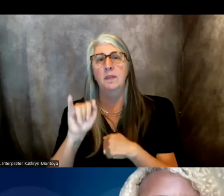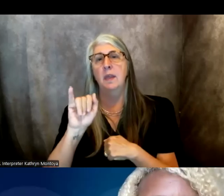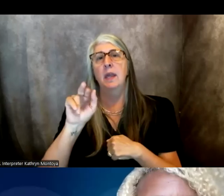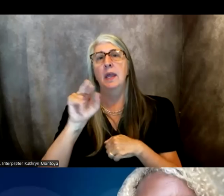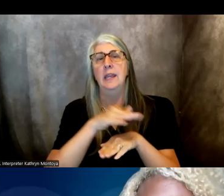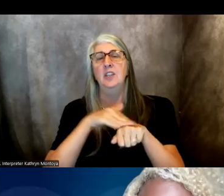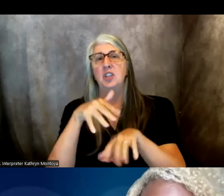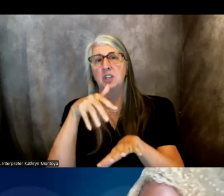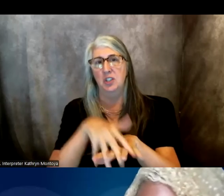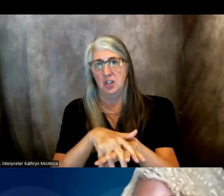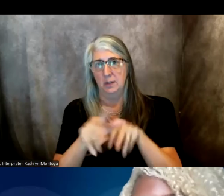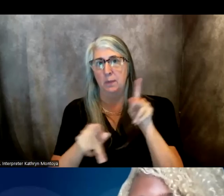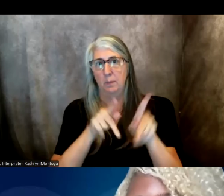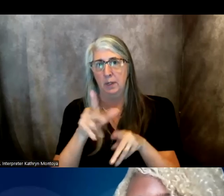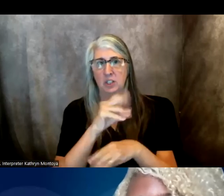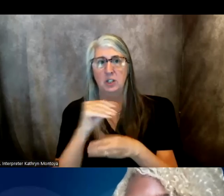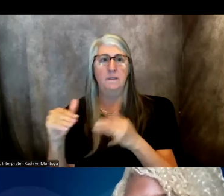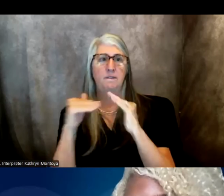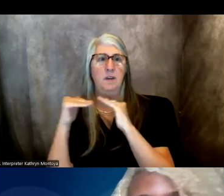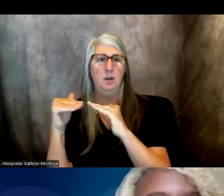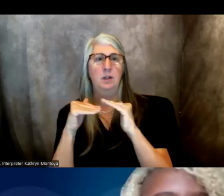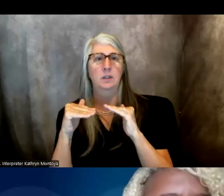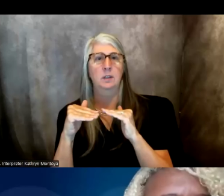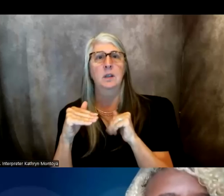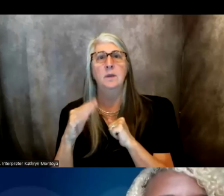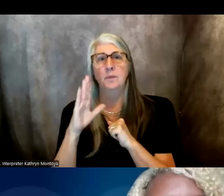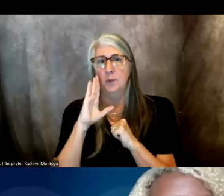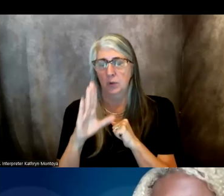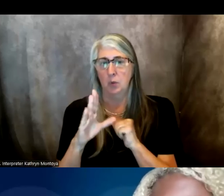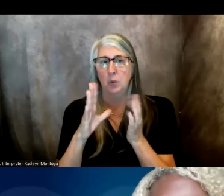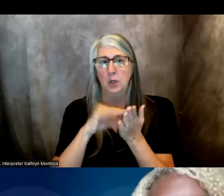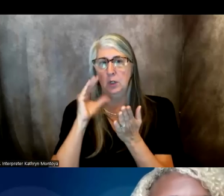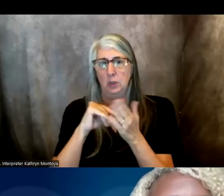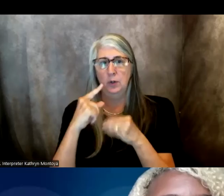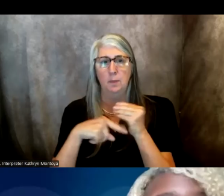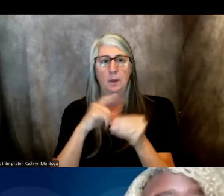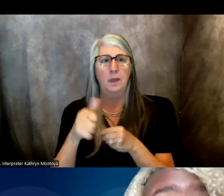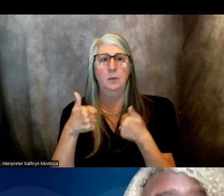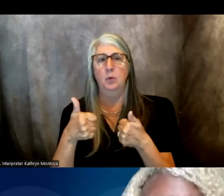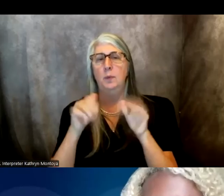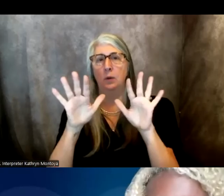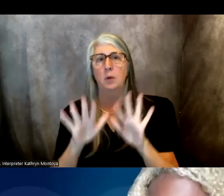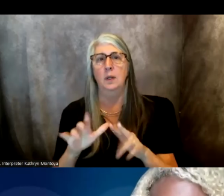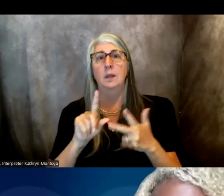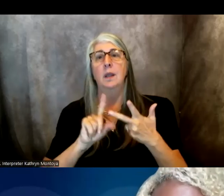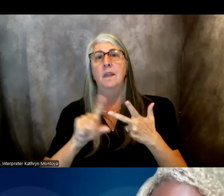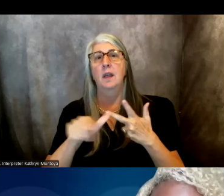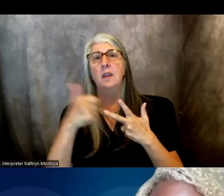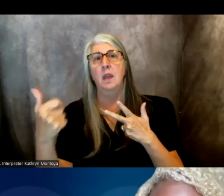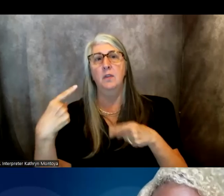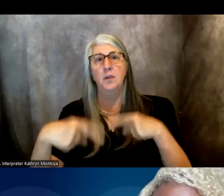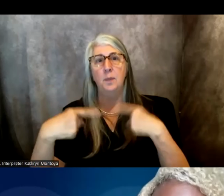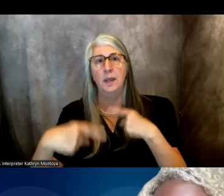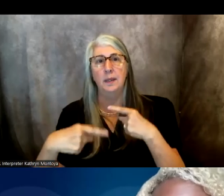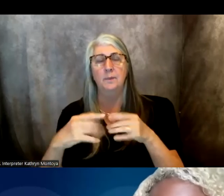and queerness from Jericho Cummings of Pathways Remembered or Paths Remembered. Really great. And then we have another debate coming up